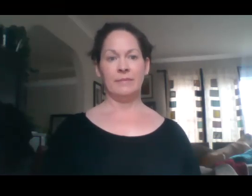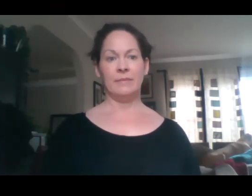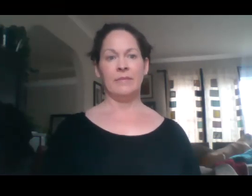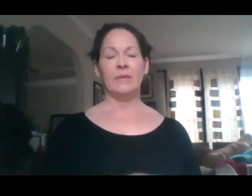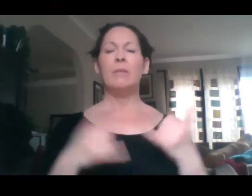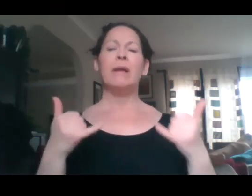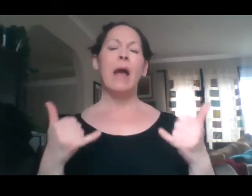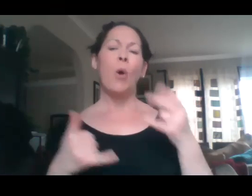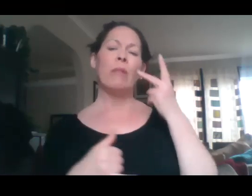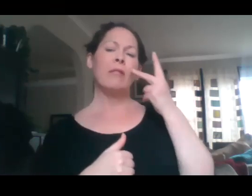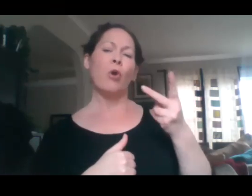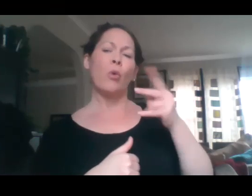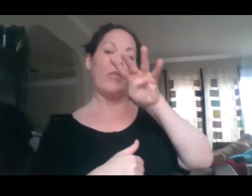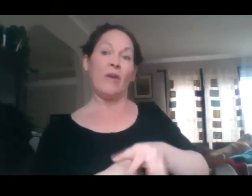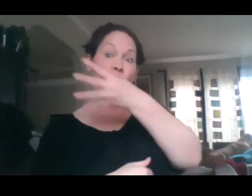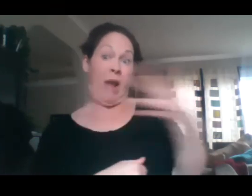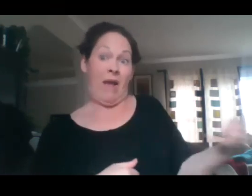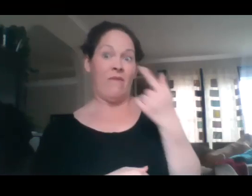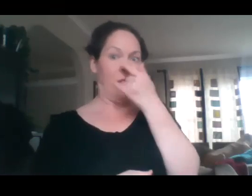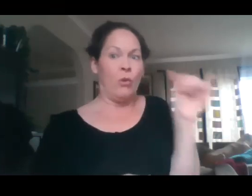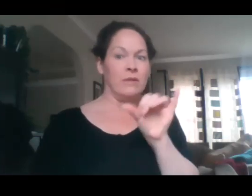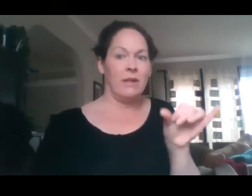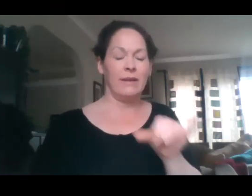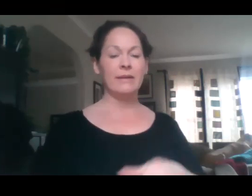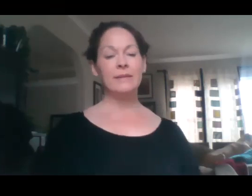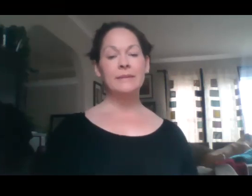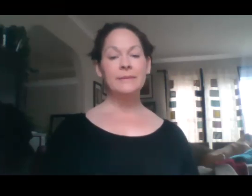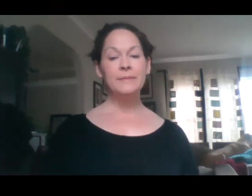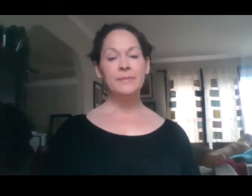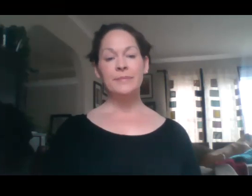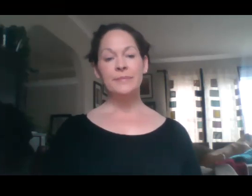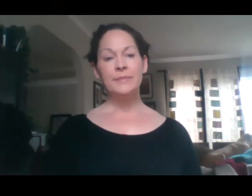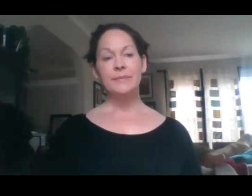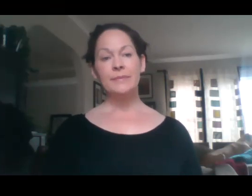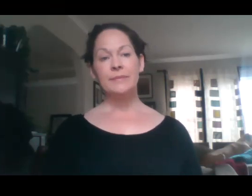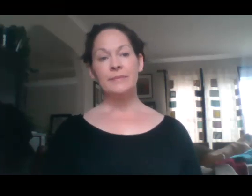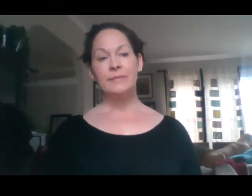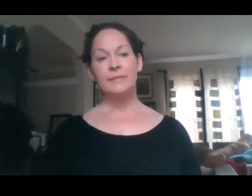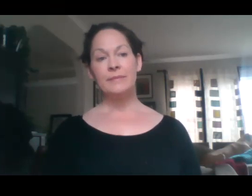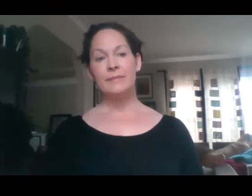graphically look at this. That's what the textbook wants us to do. So let's look at this.